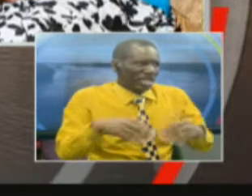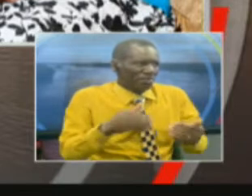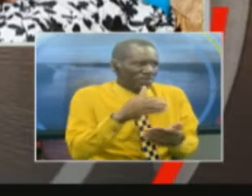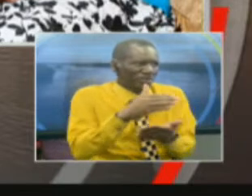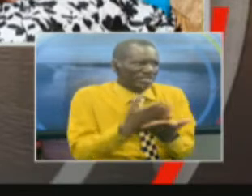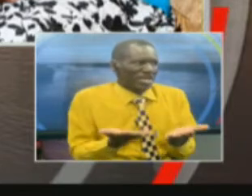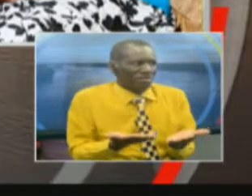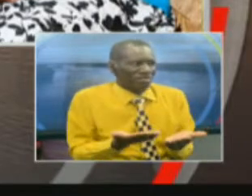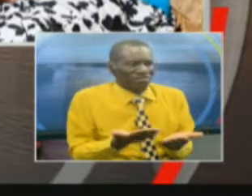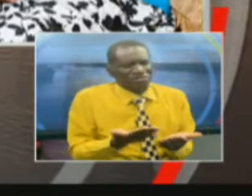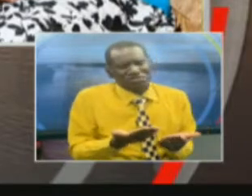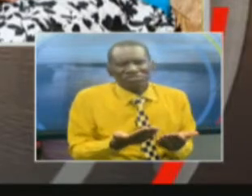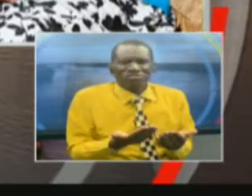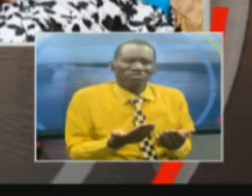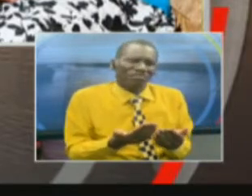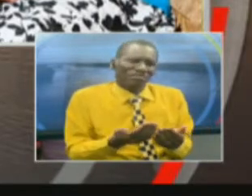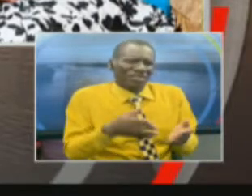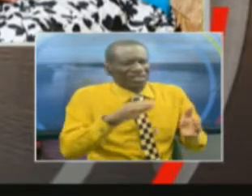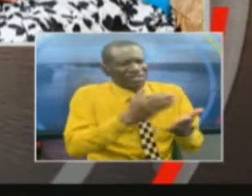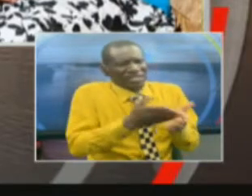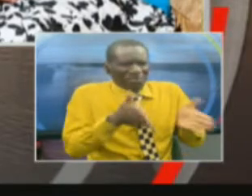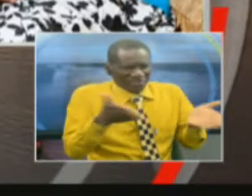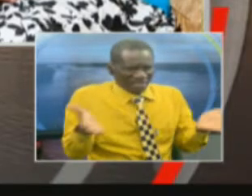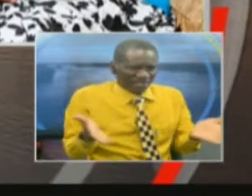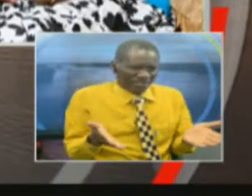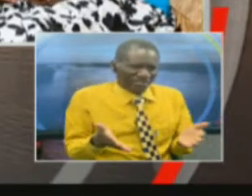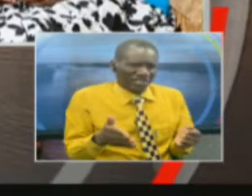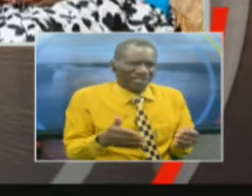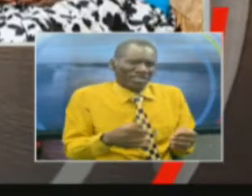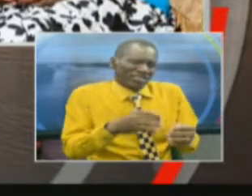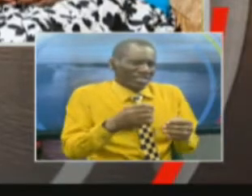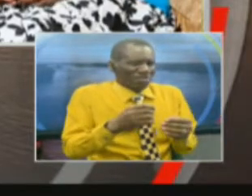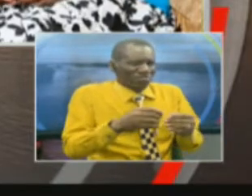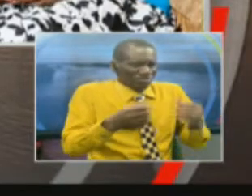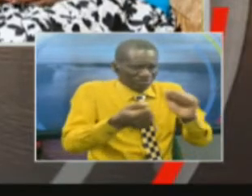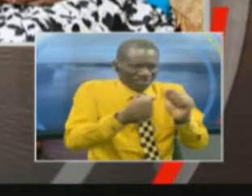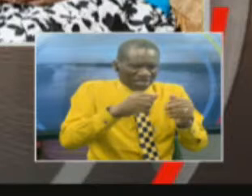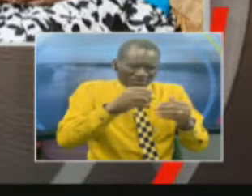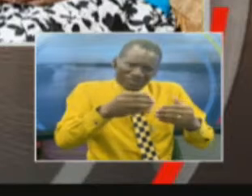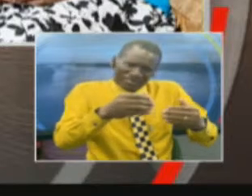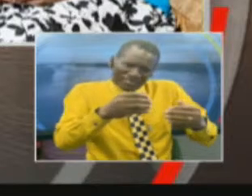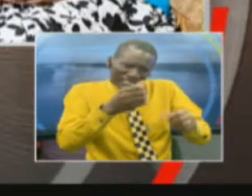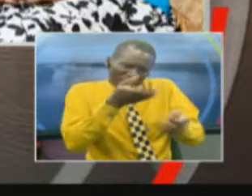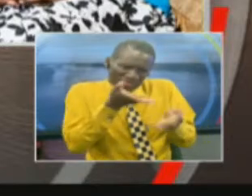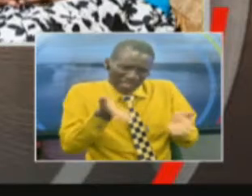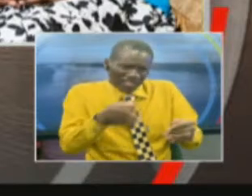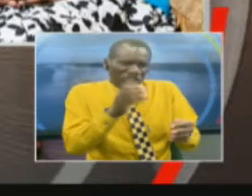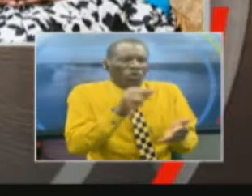beautification item that would make him not look like he doesn't have an eye.